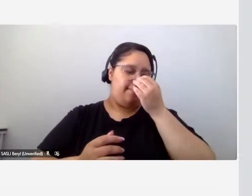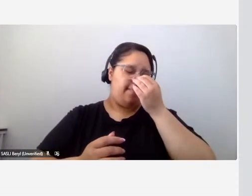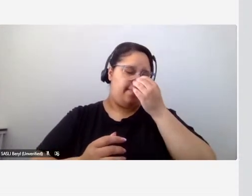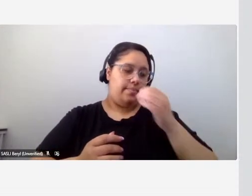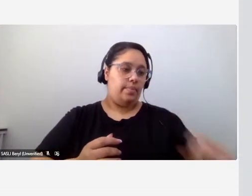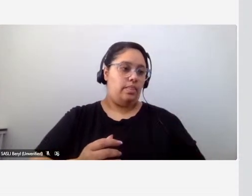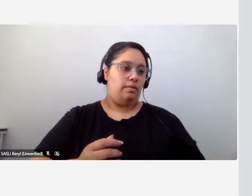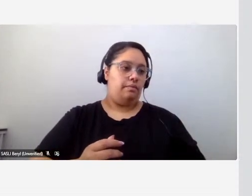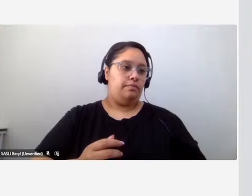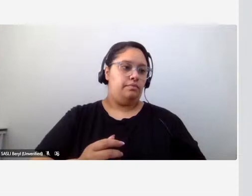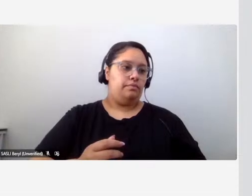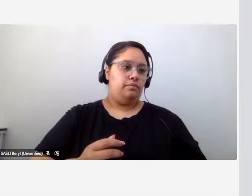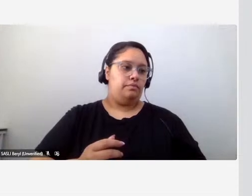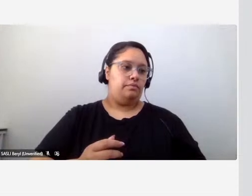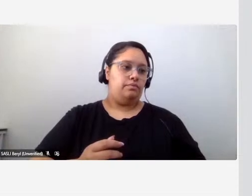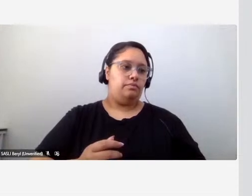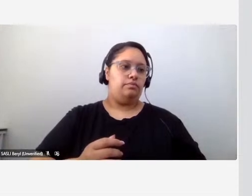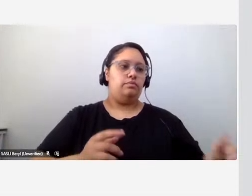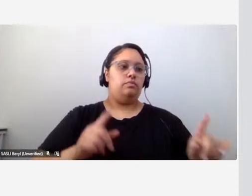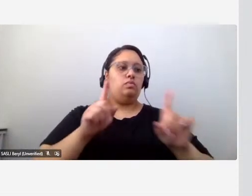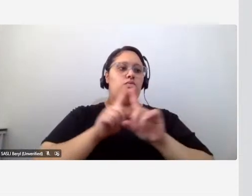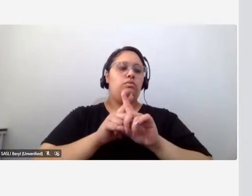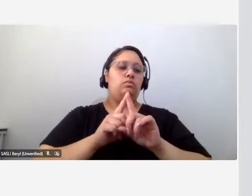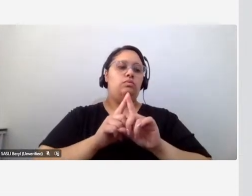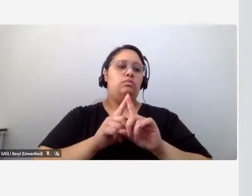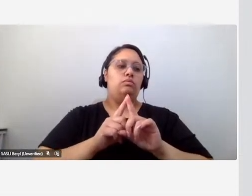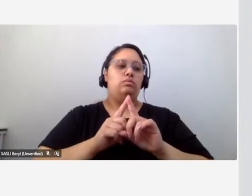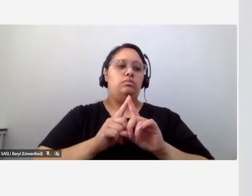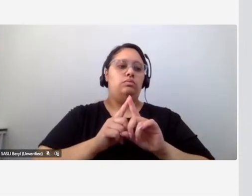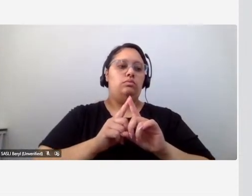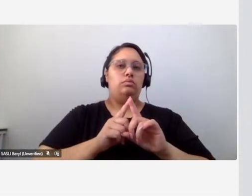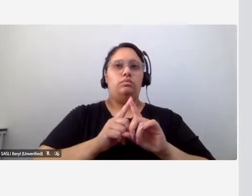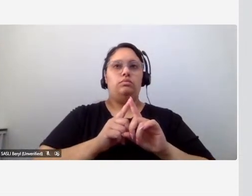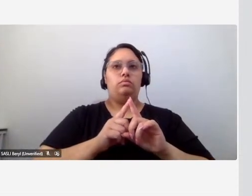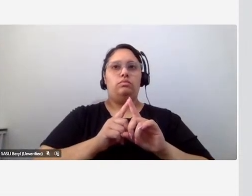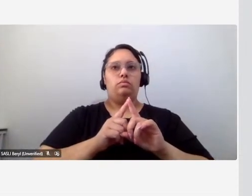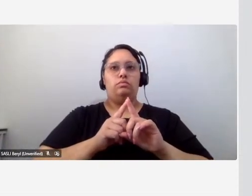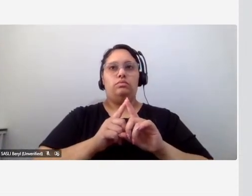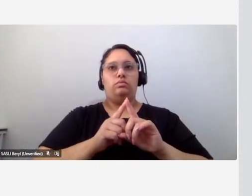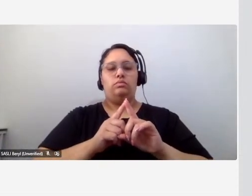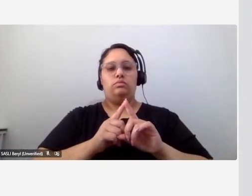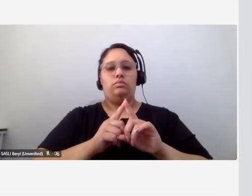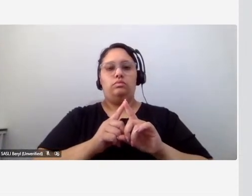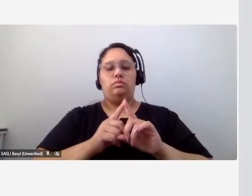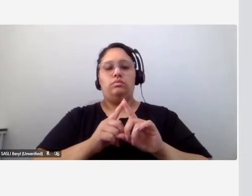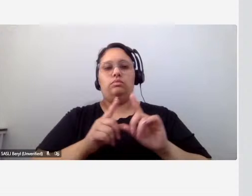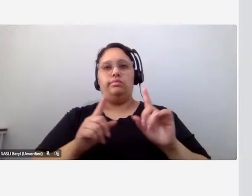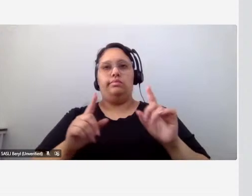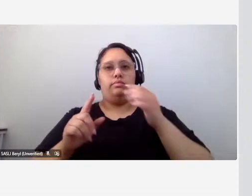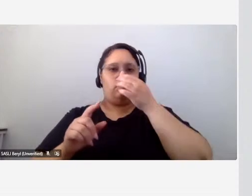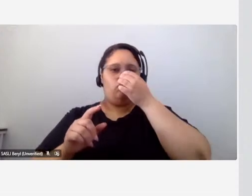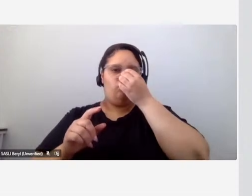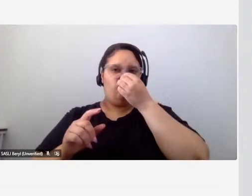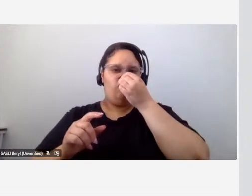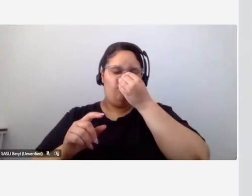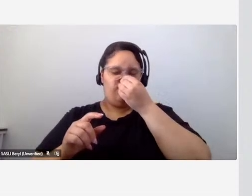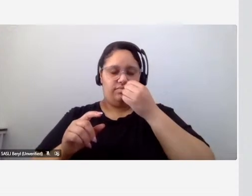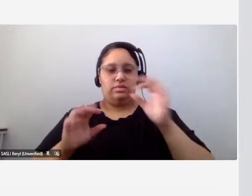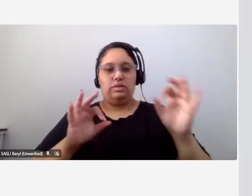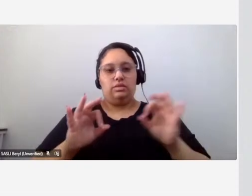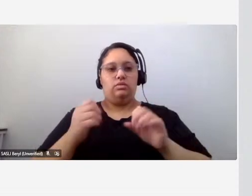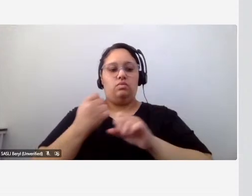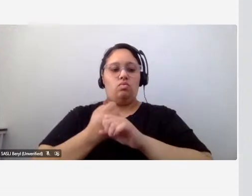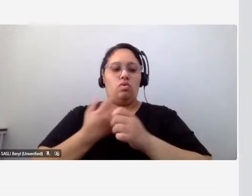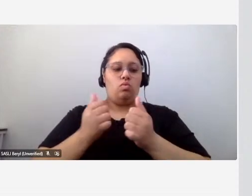to year end. So I just wanted to reiterate all of that and to thank the members for the questions and bringing those to our